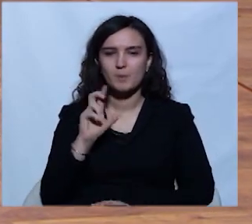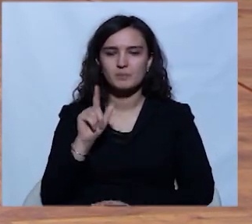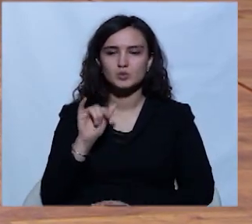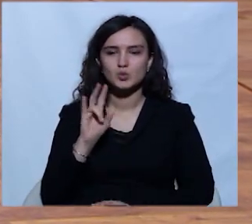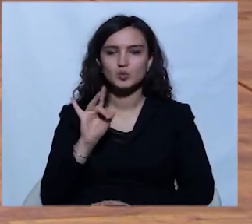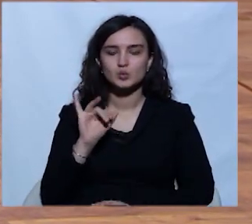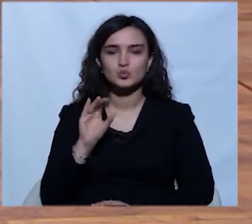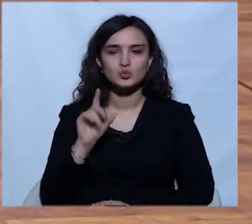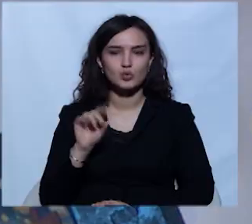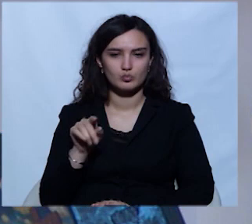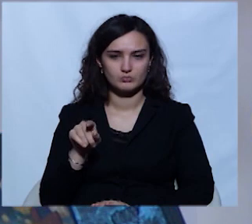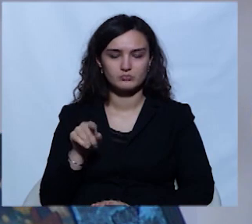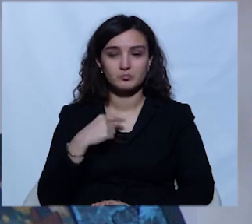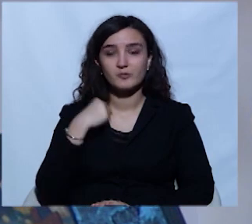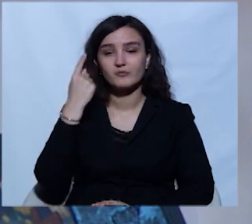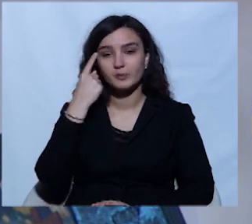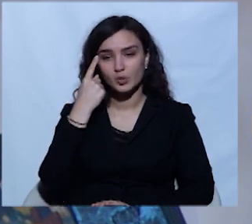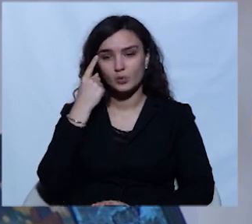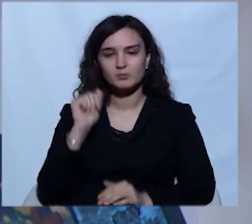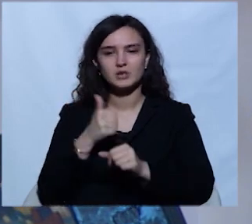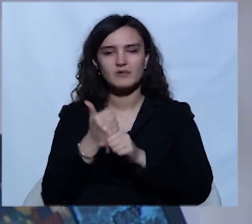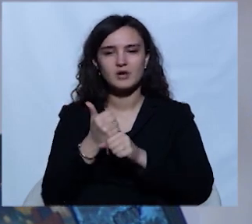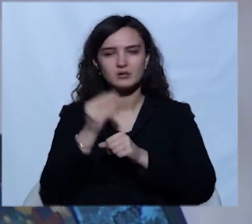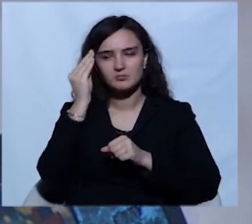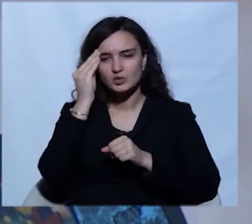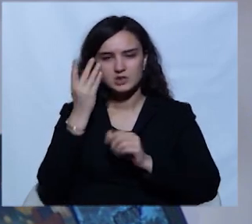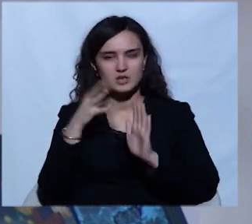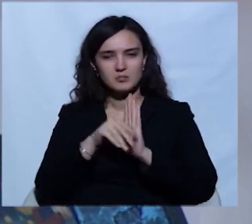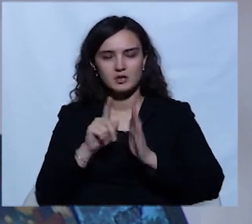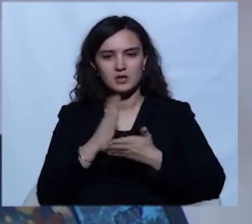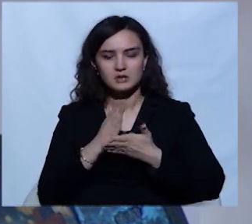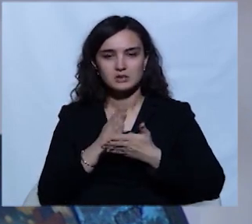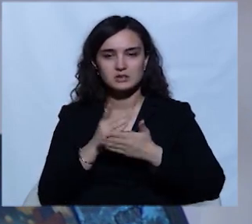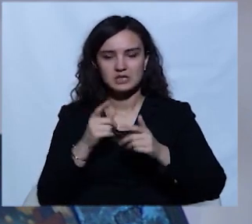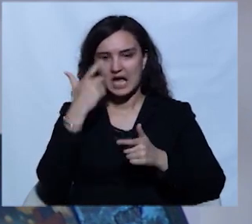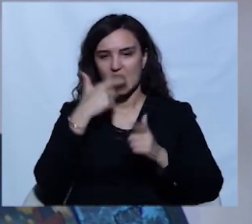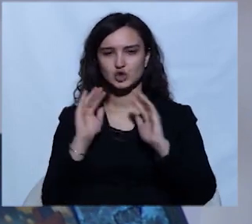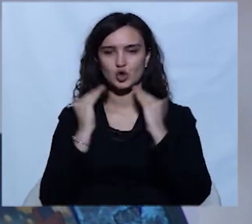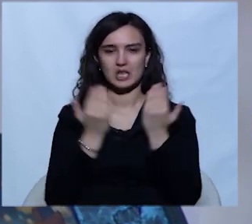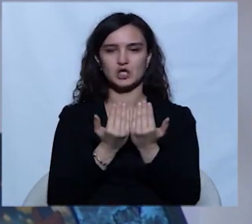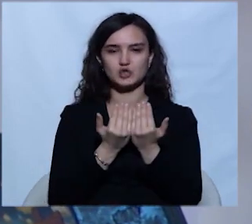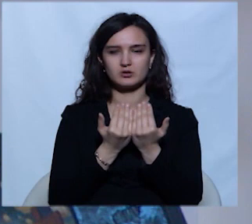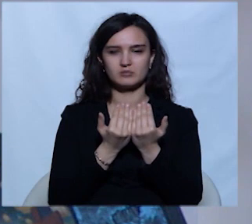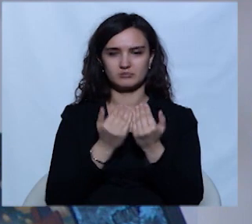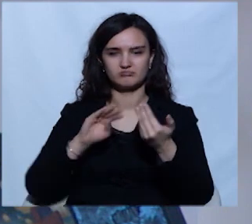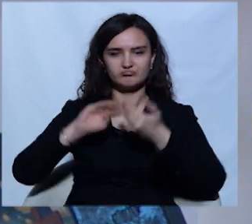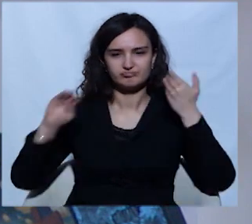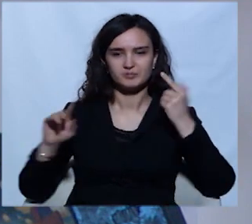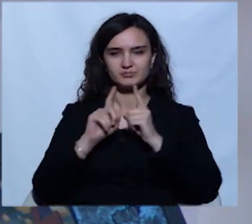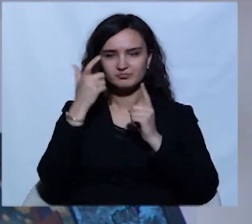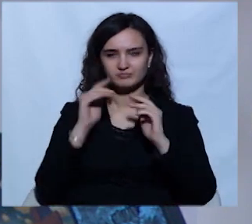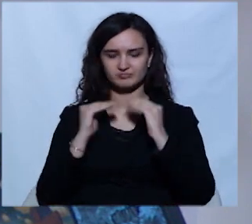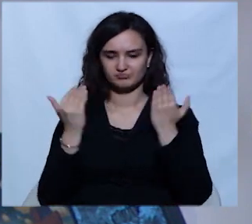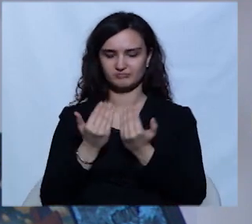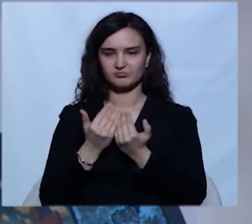all. I think one of the main themes of the book is the isolation aspect, which I think has relevance to